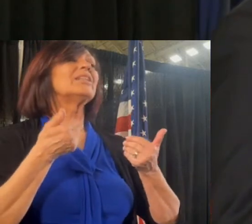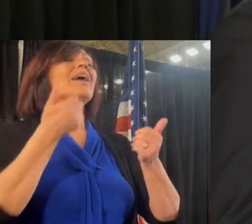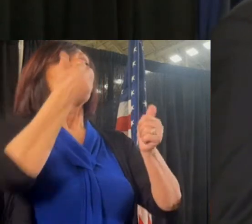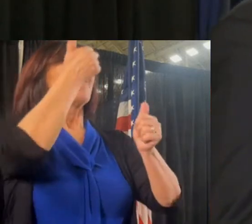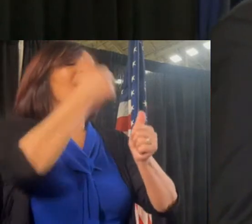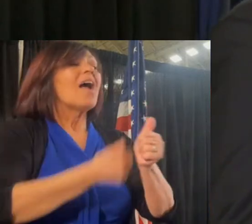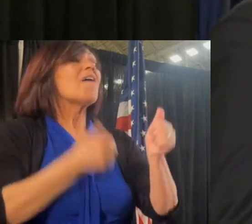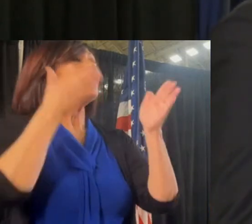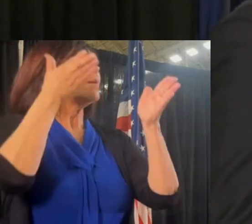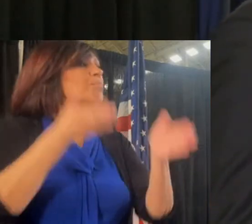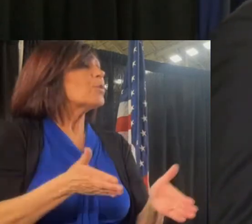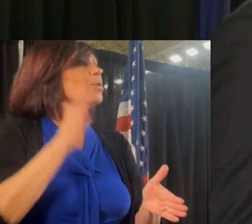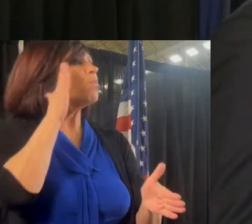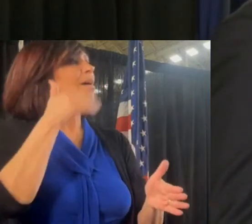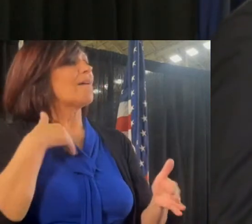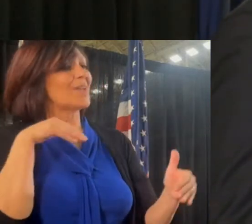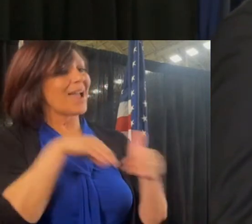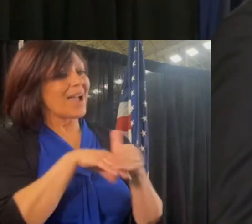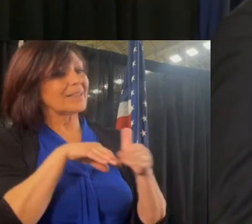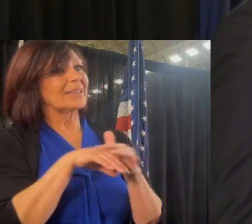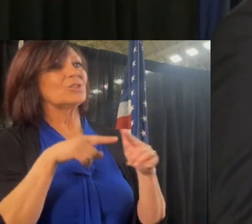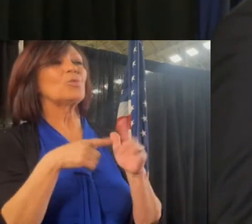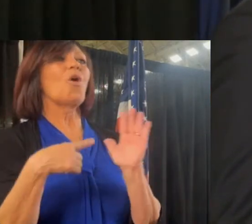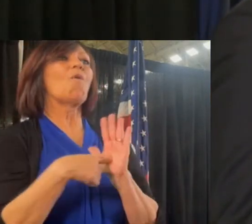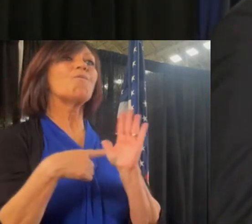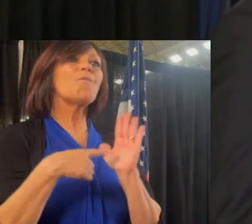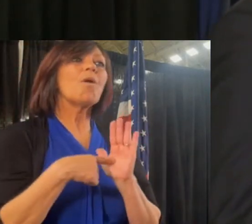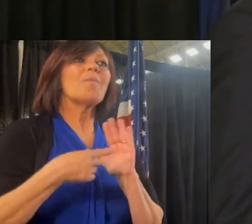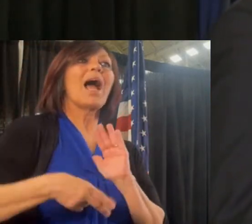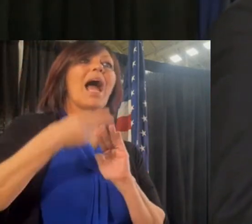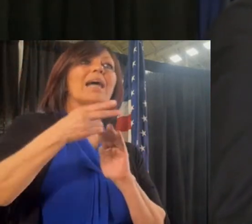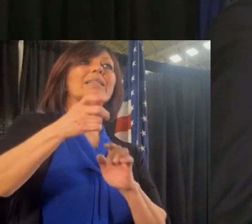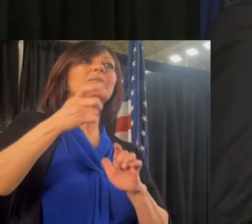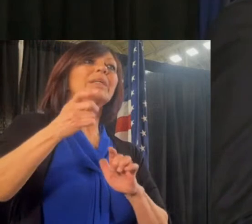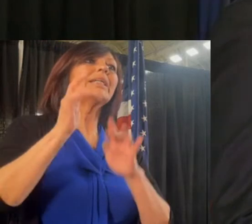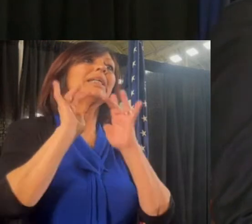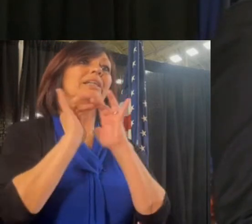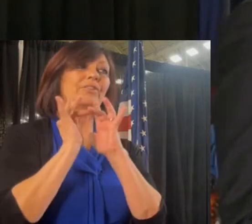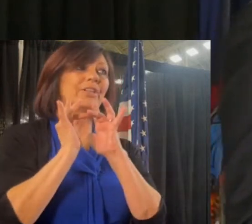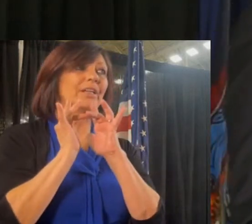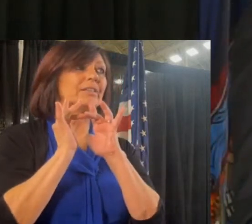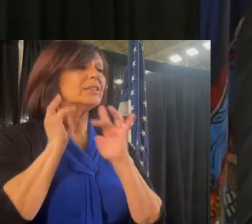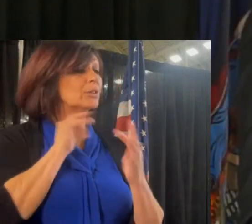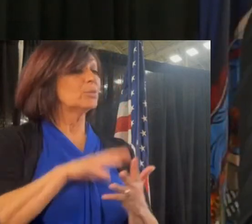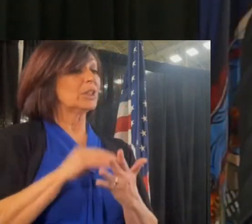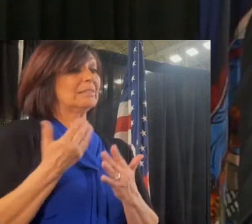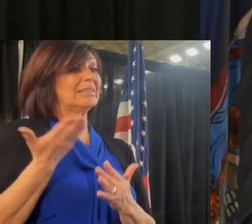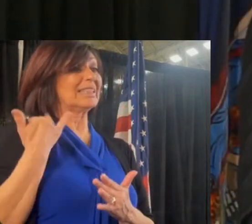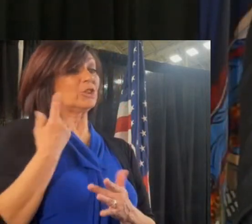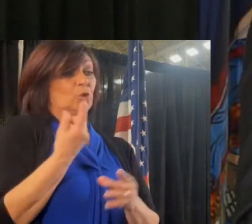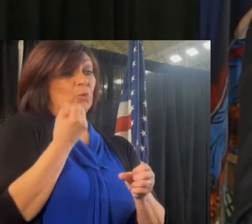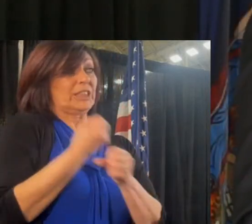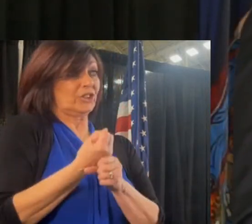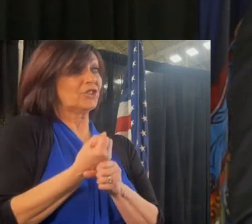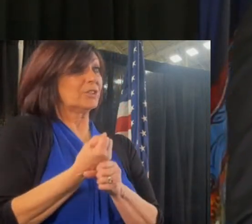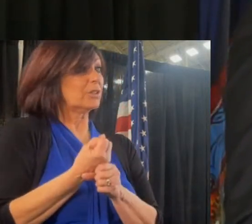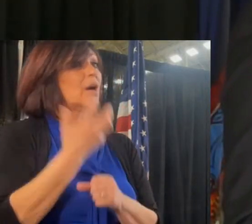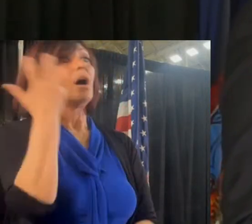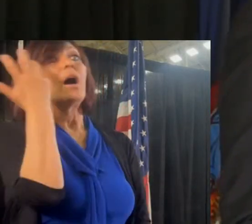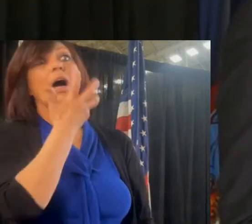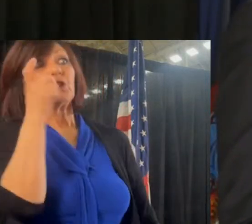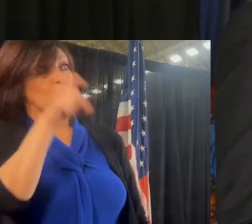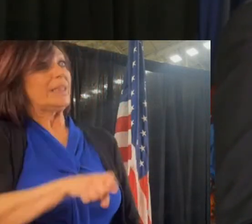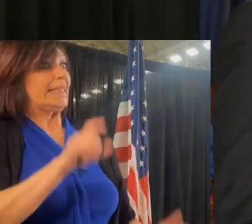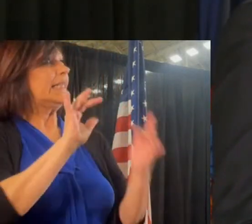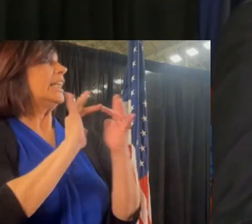every resident has access to affordable, high-speed internet at their home. And as we learned during the last 2 years, boy, do